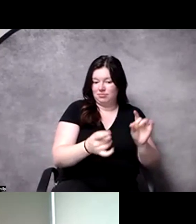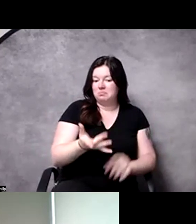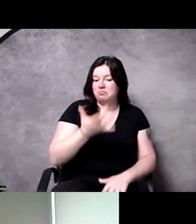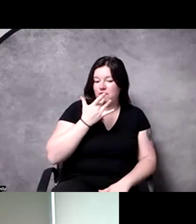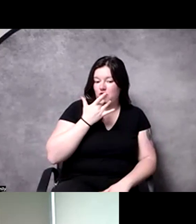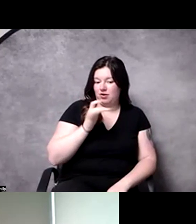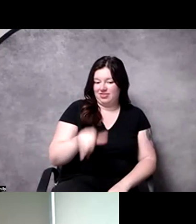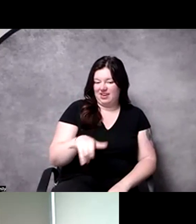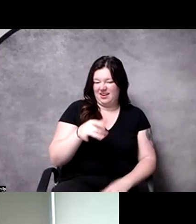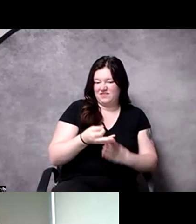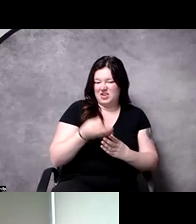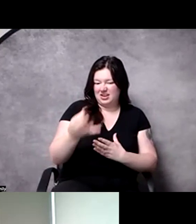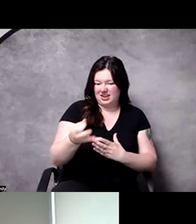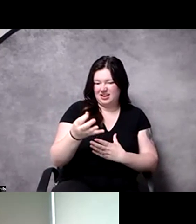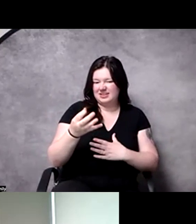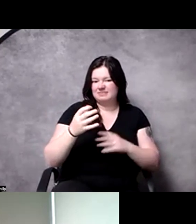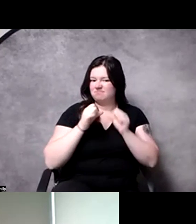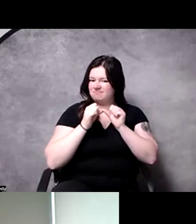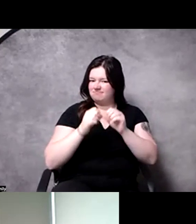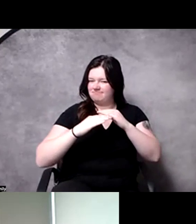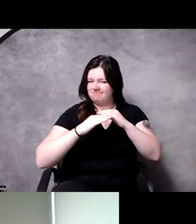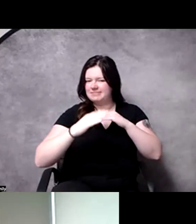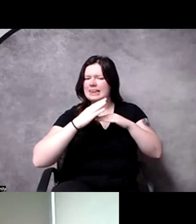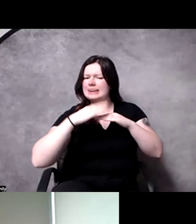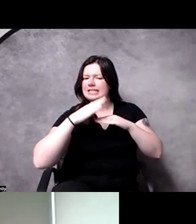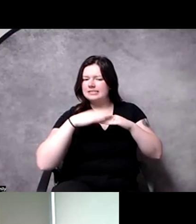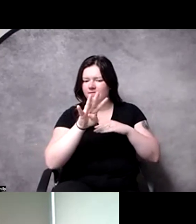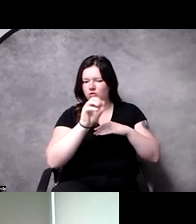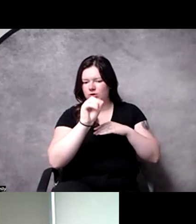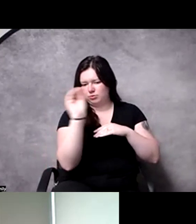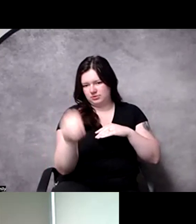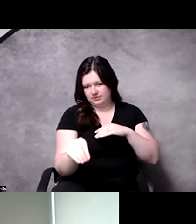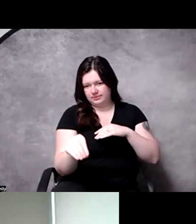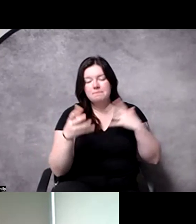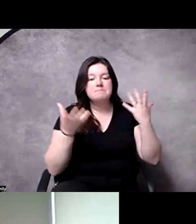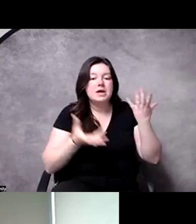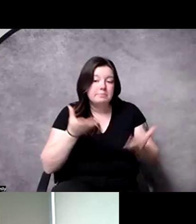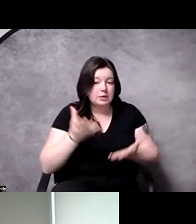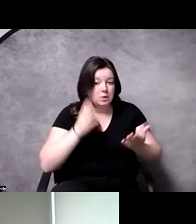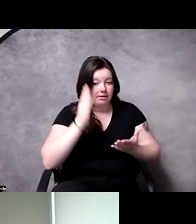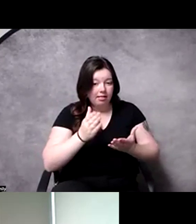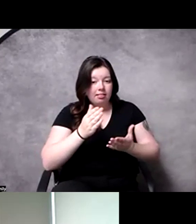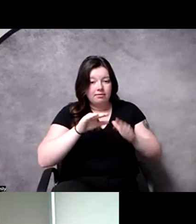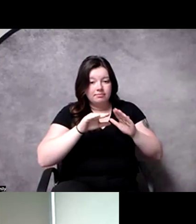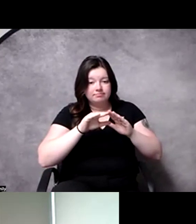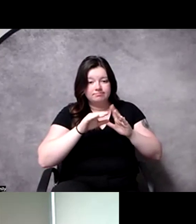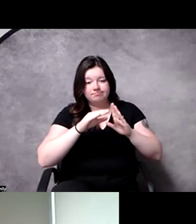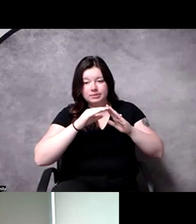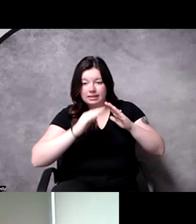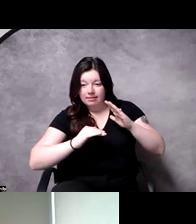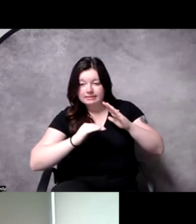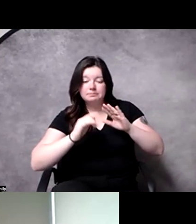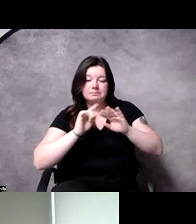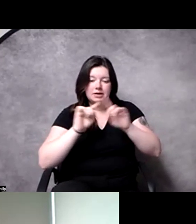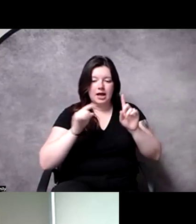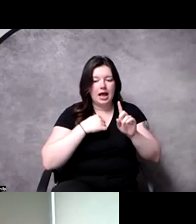40%. So I maybe it's going to go down even if from where it is now, but I think it's still